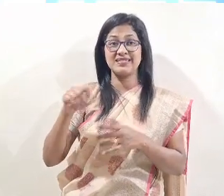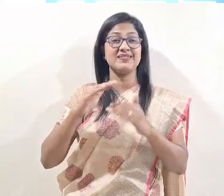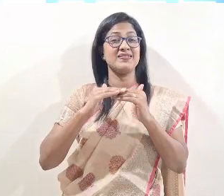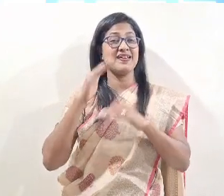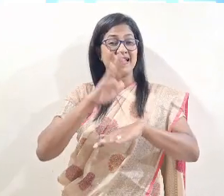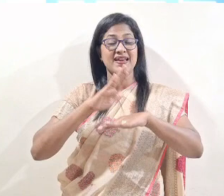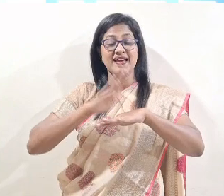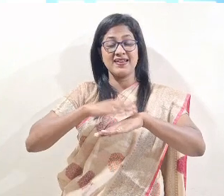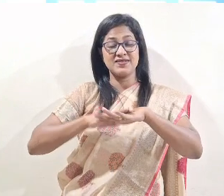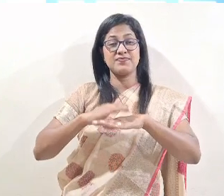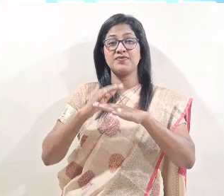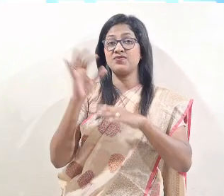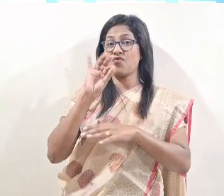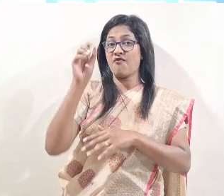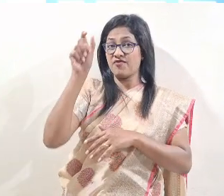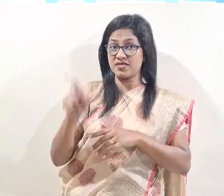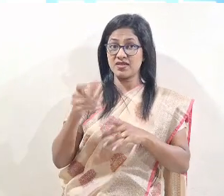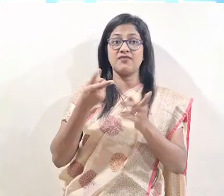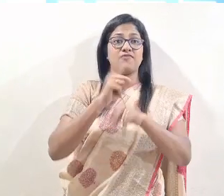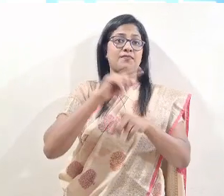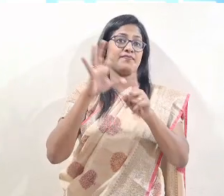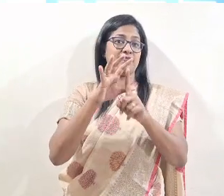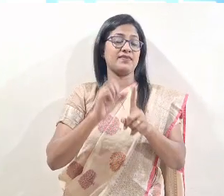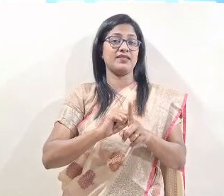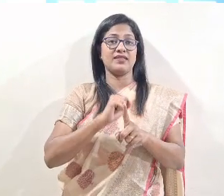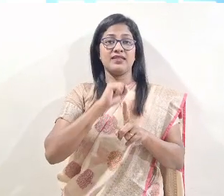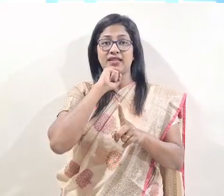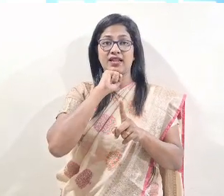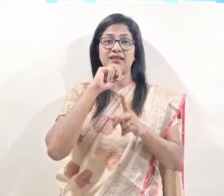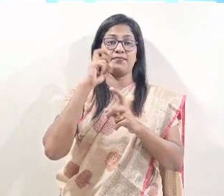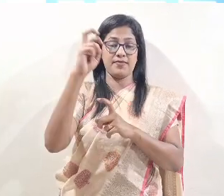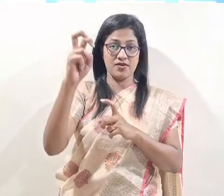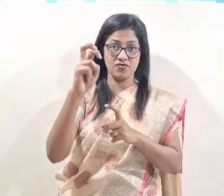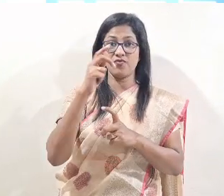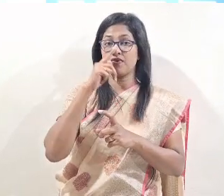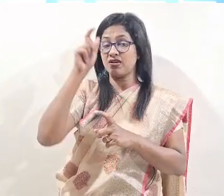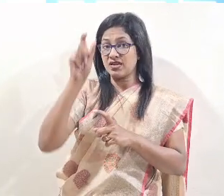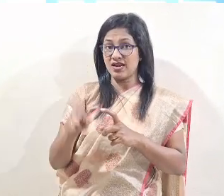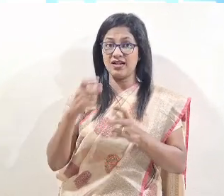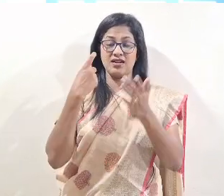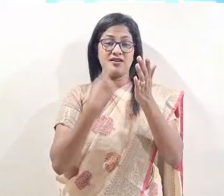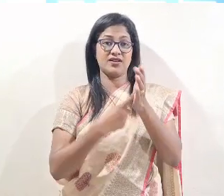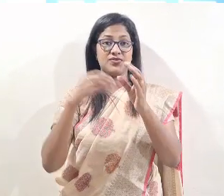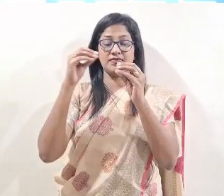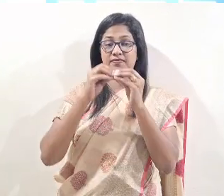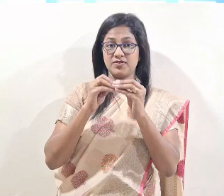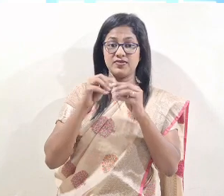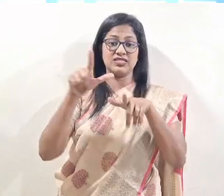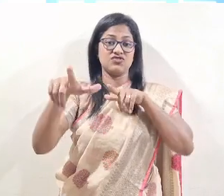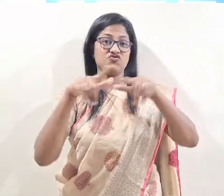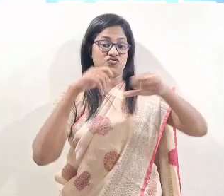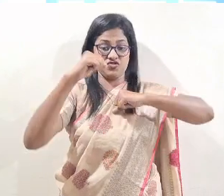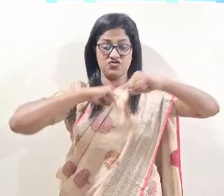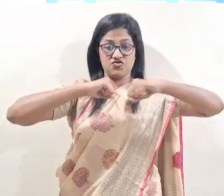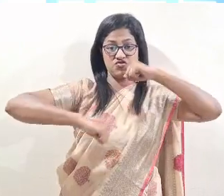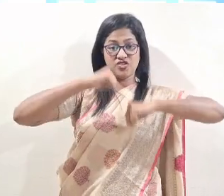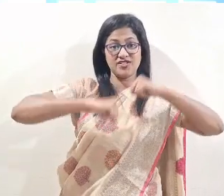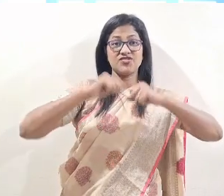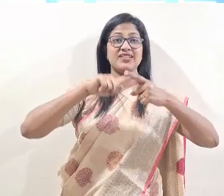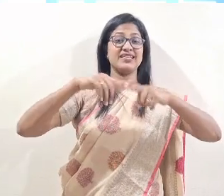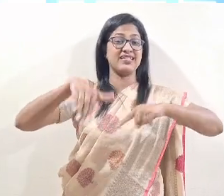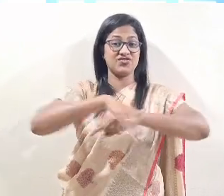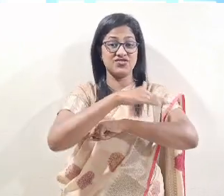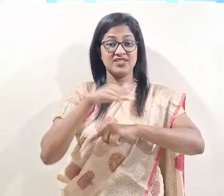officer from the Delhi Metro, and Ms. Rashmi Bhardwaj. She's a structural engineer, and she has worked on almost